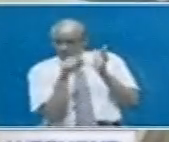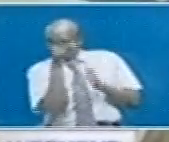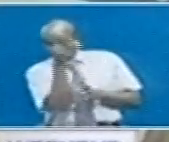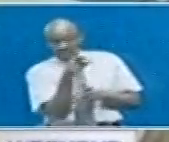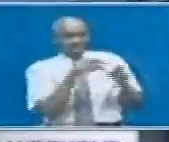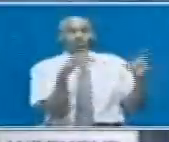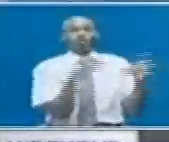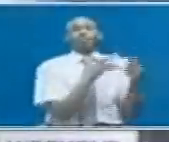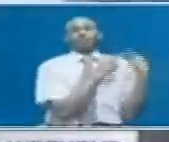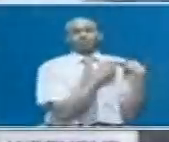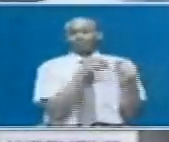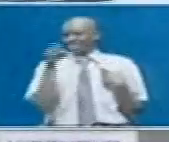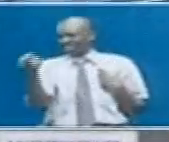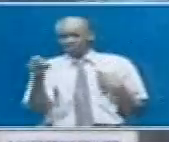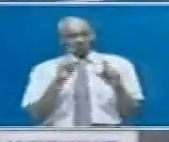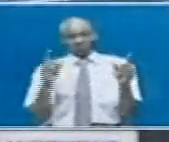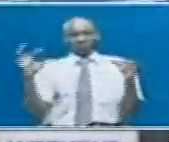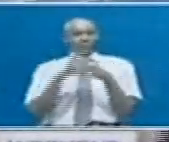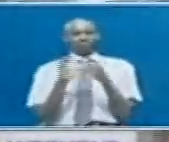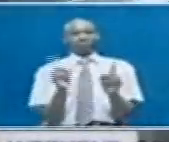the community.